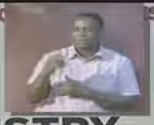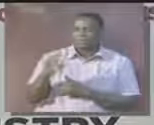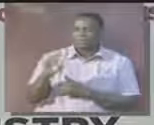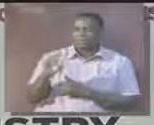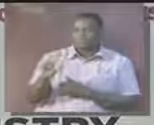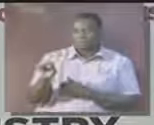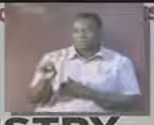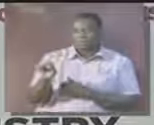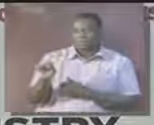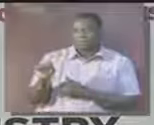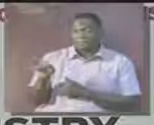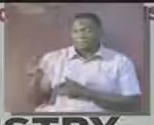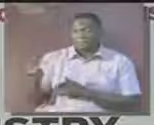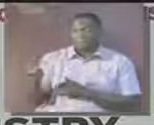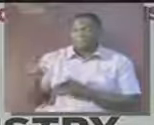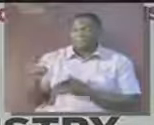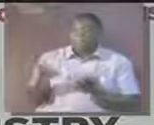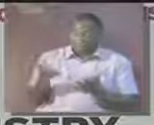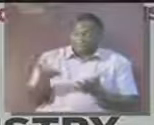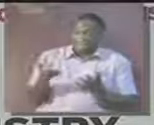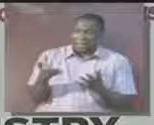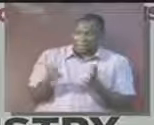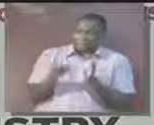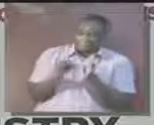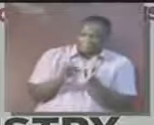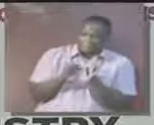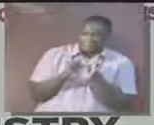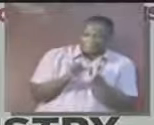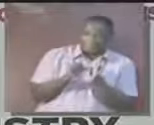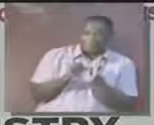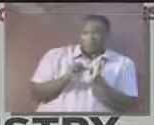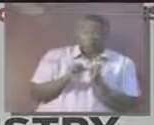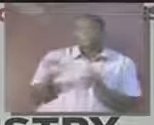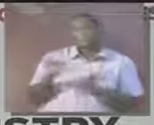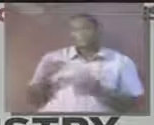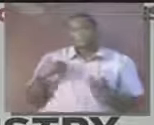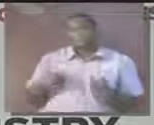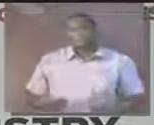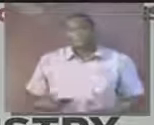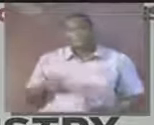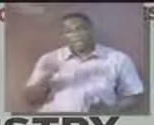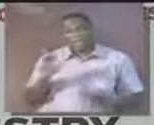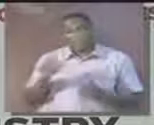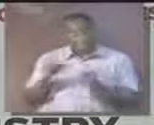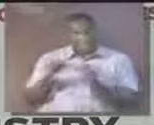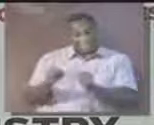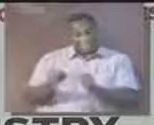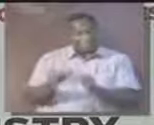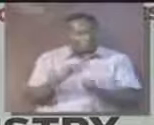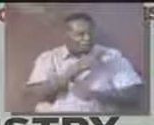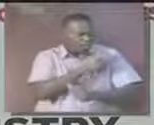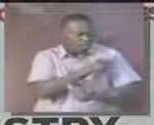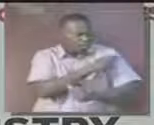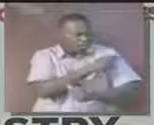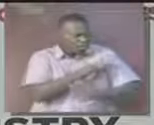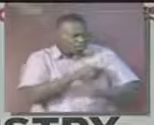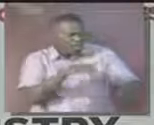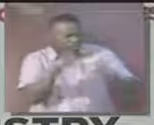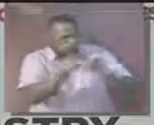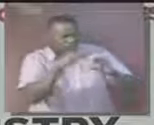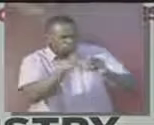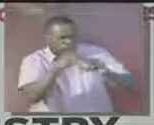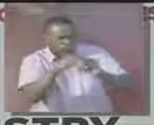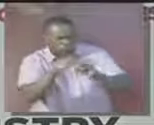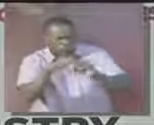this rate of hospitalizations, we will not have space for